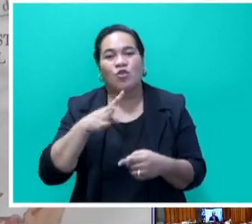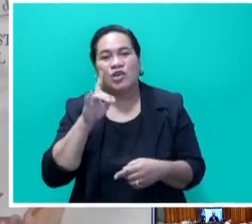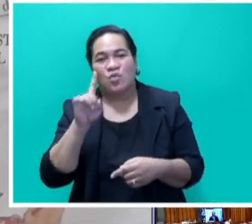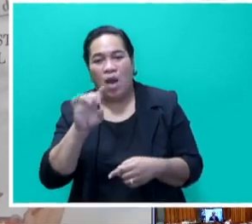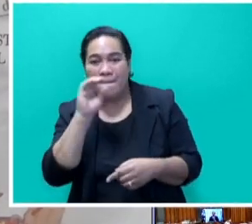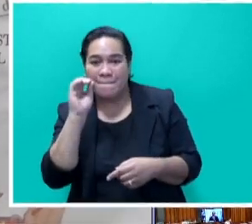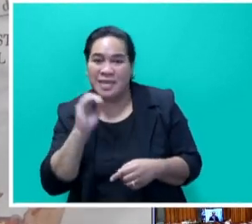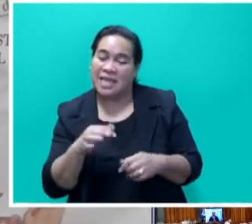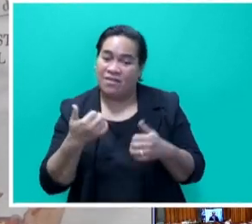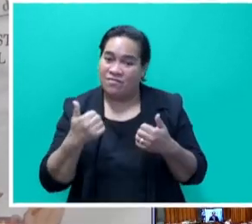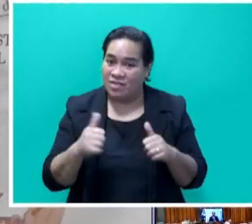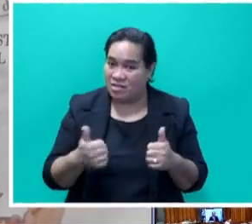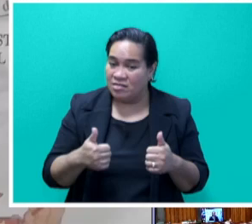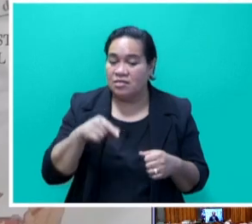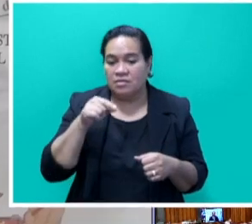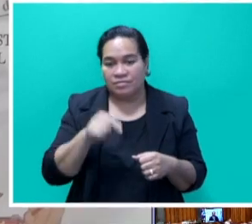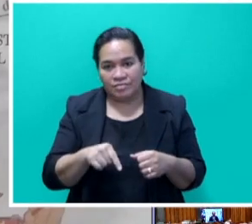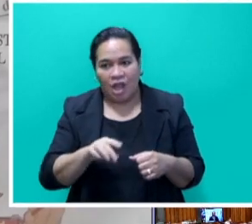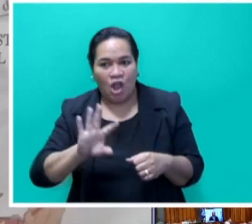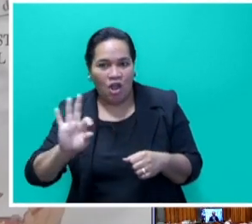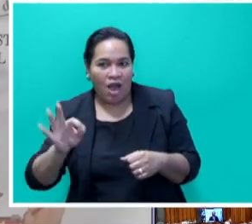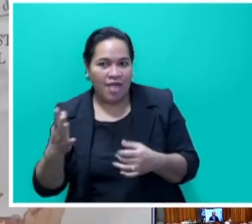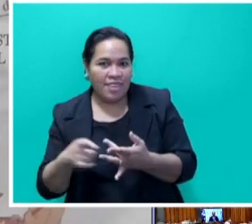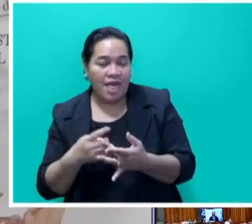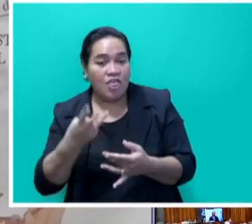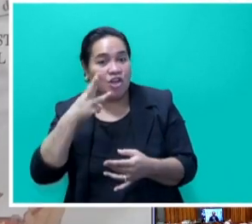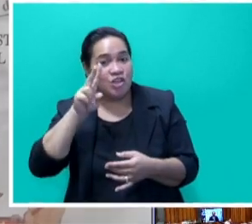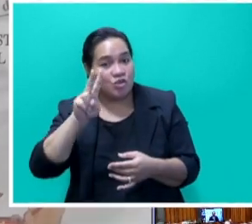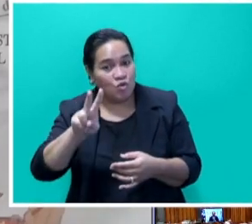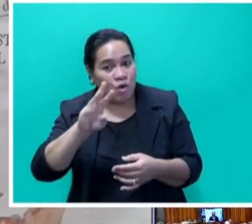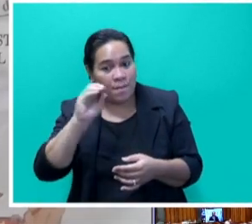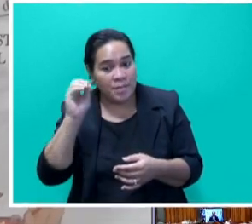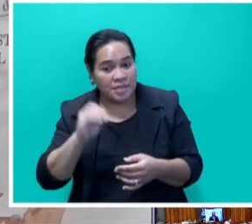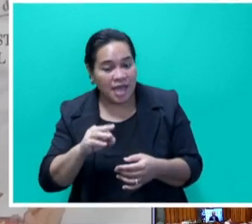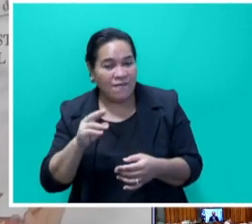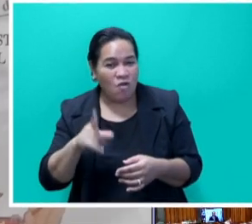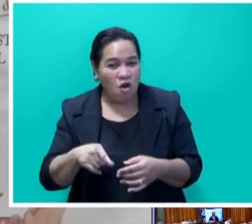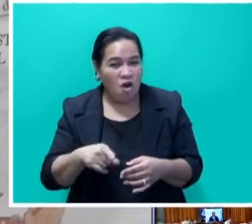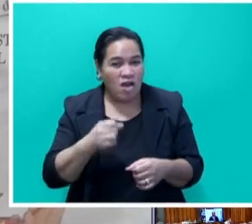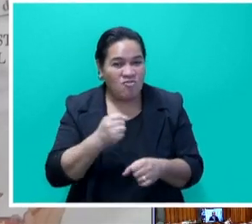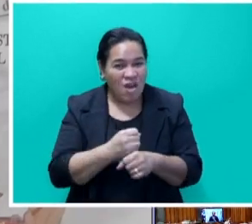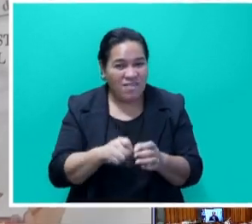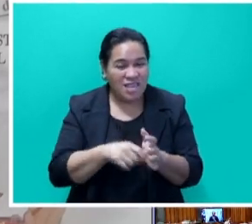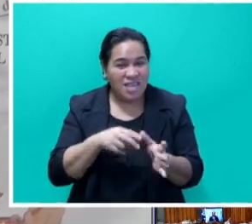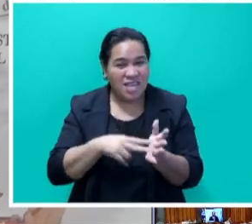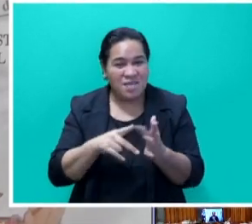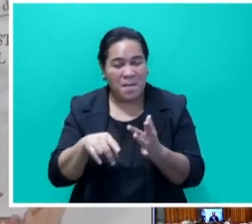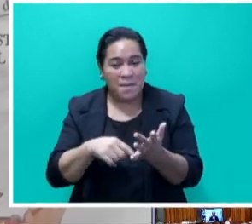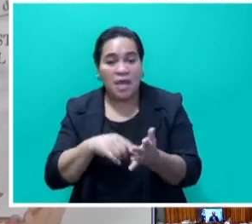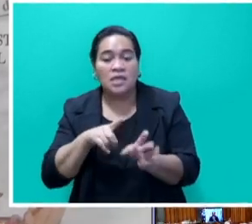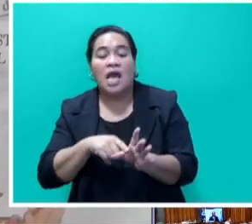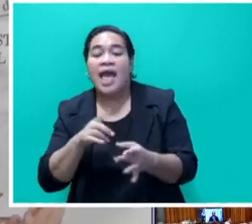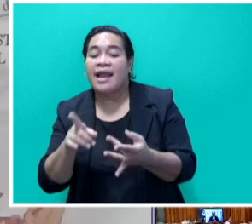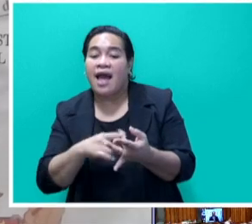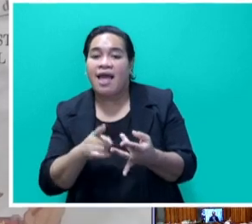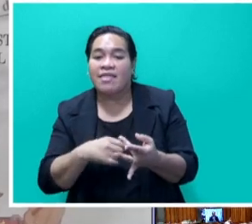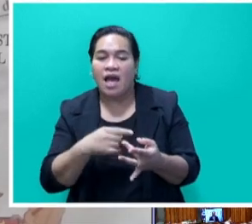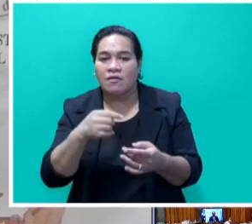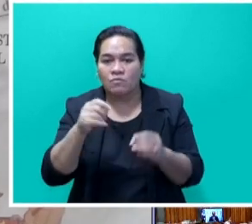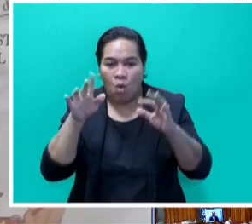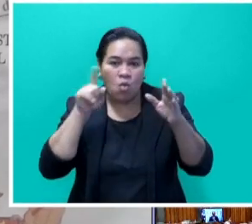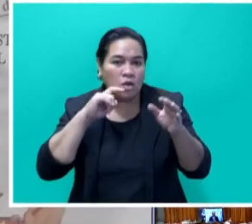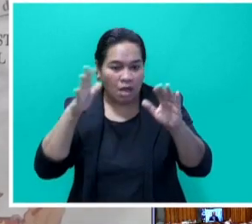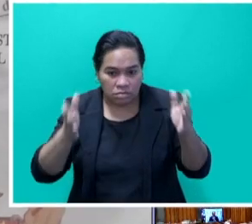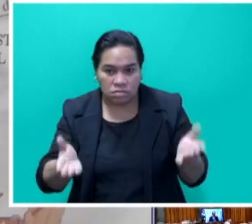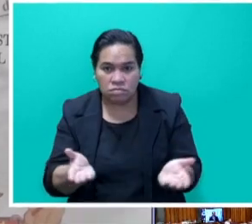41% complete for the design, build, and contract, and 32% for the gravity mains contract, and the new treatment plant and reservoir is